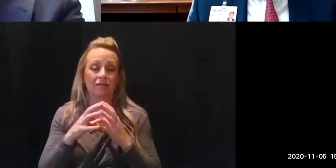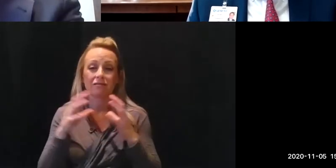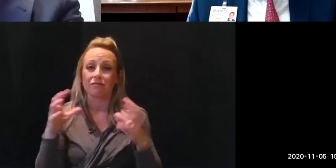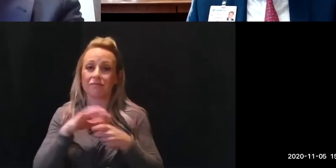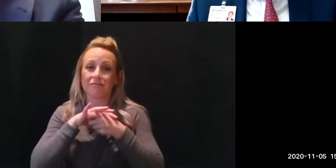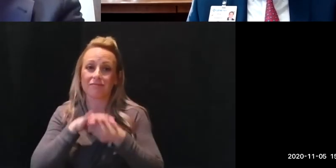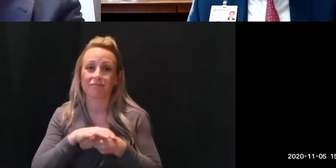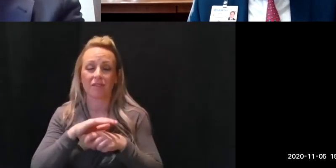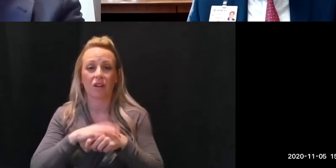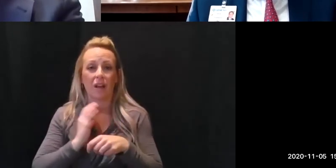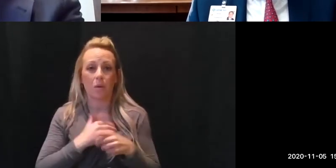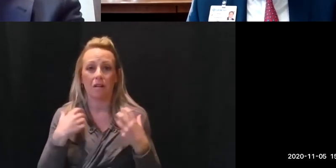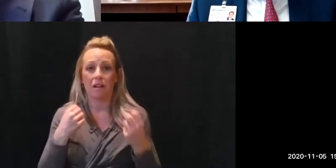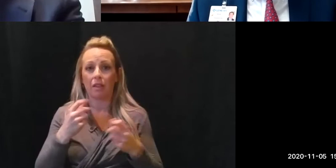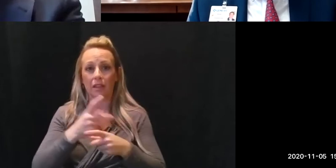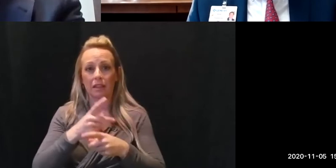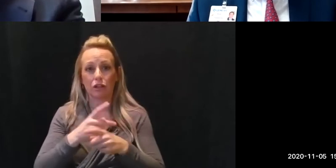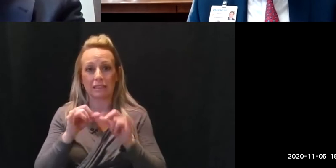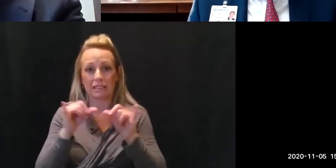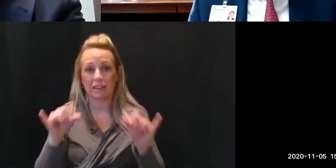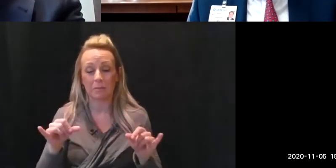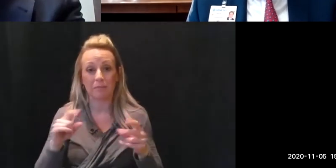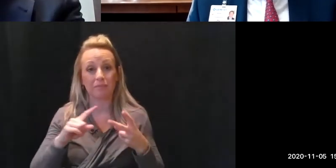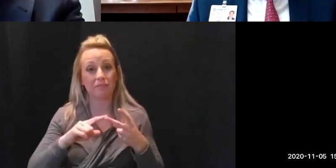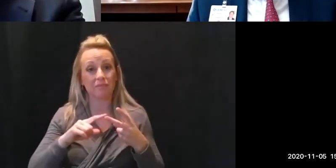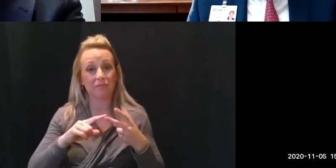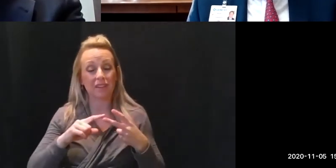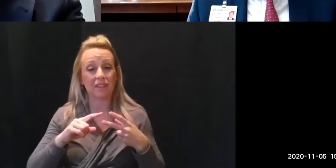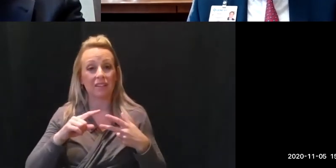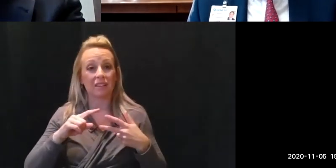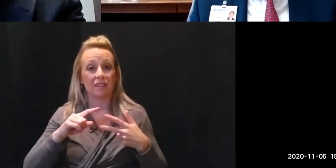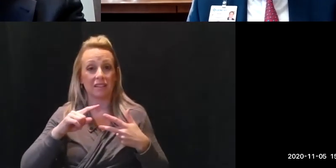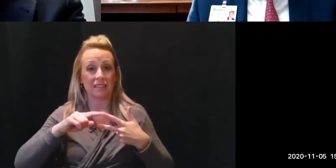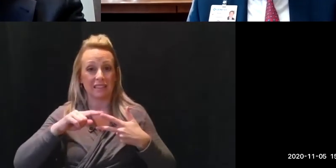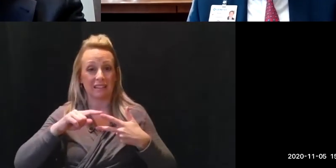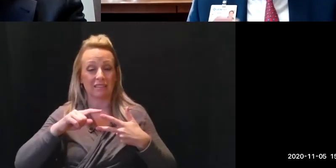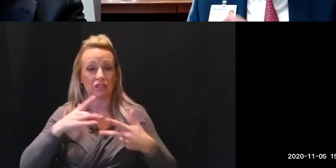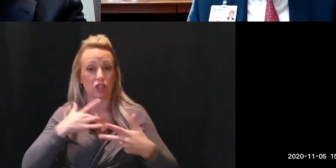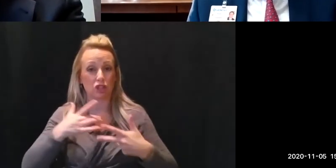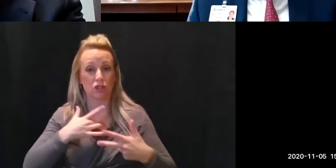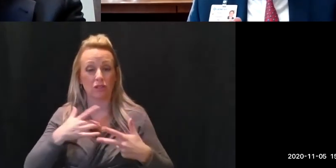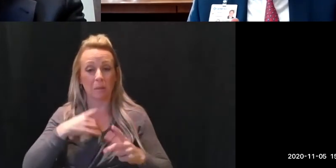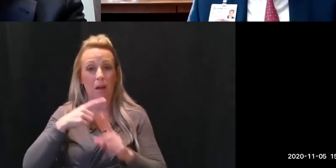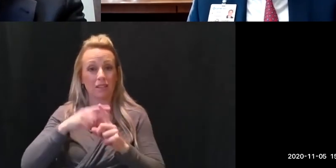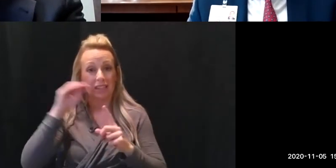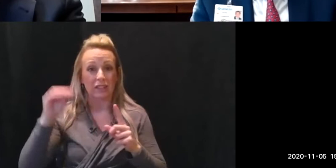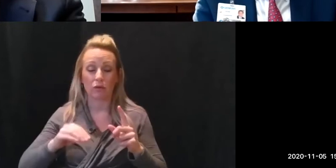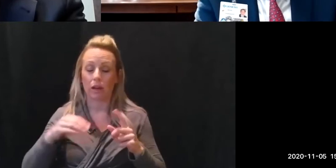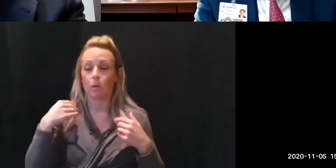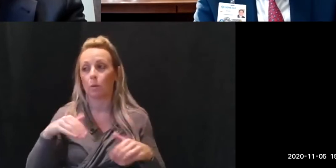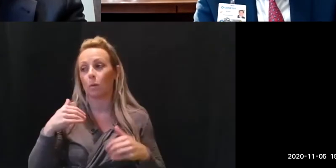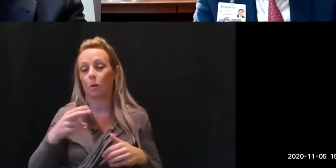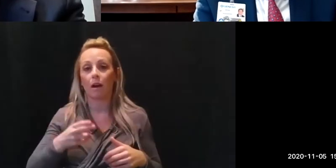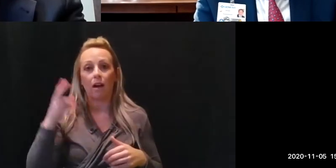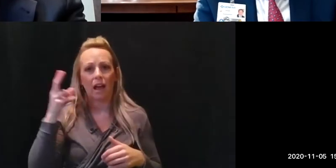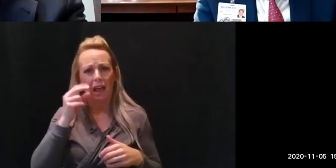system. Second concern, the positivity rate for symptomatic patients has been very high. It's interesting,